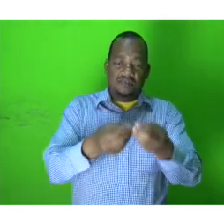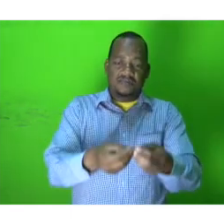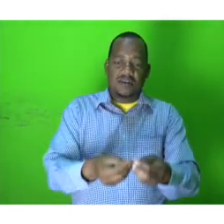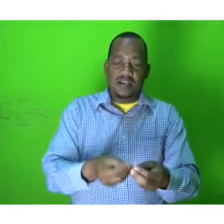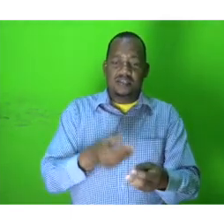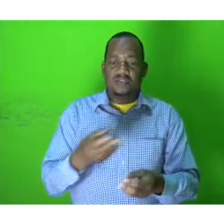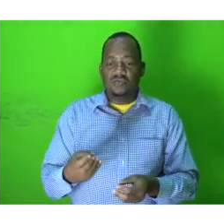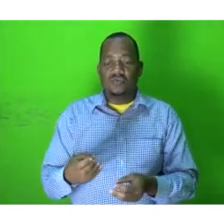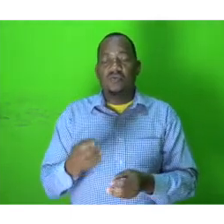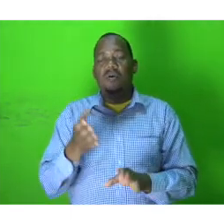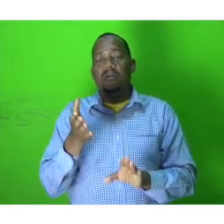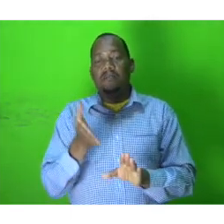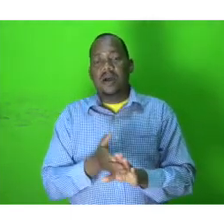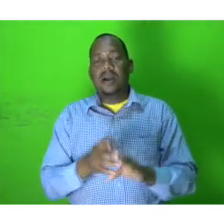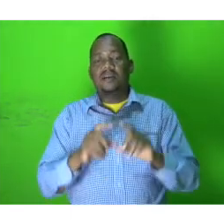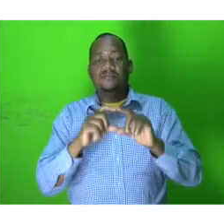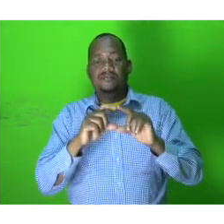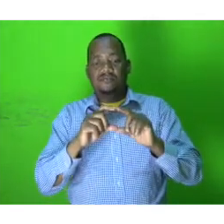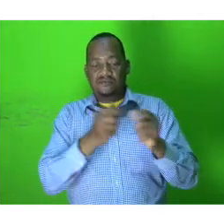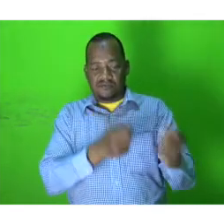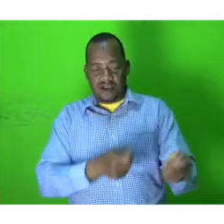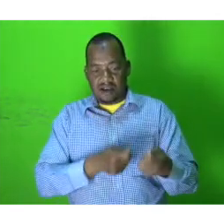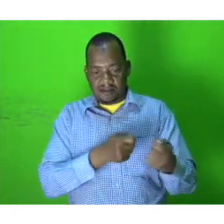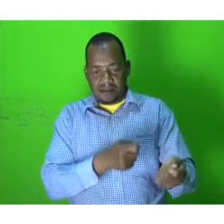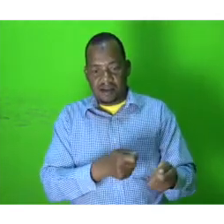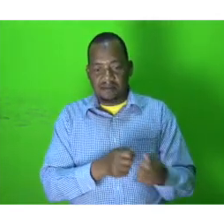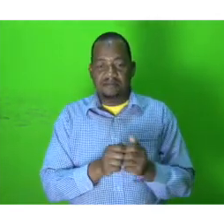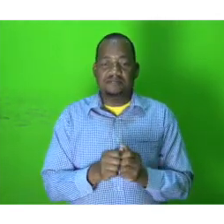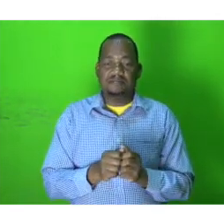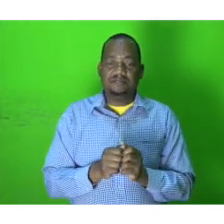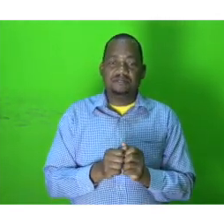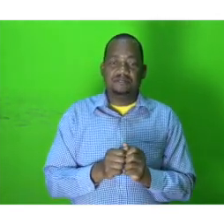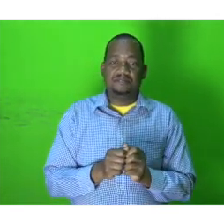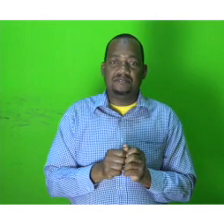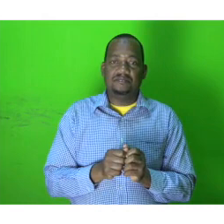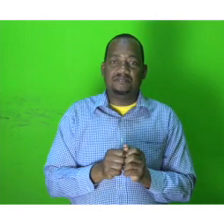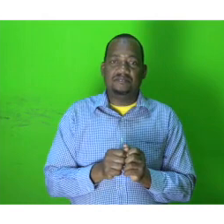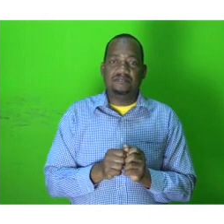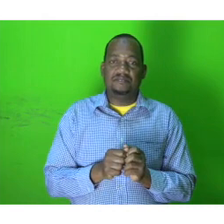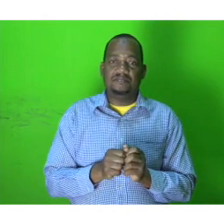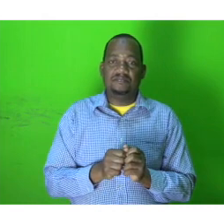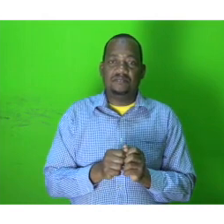Farmers Bank. This is a credited check.